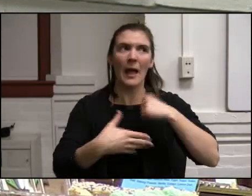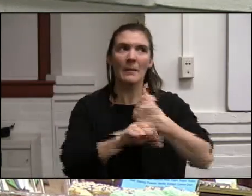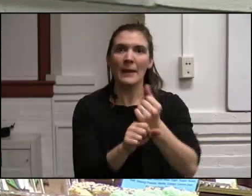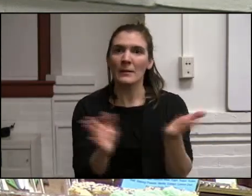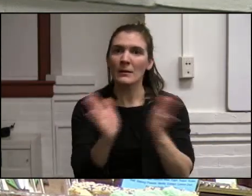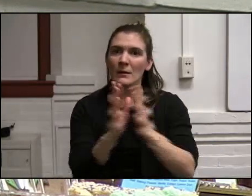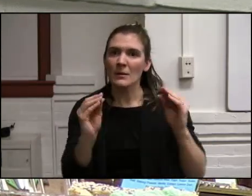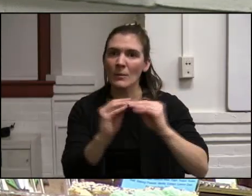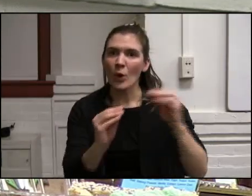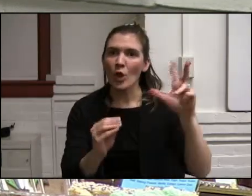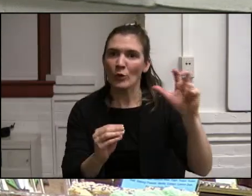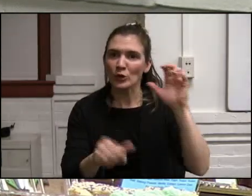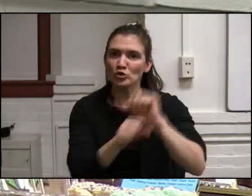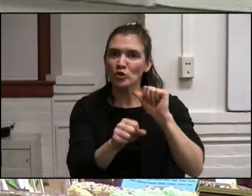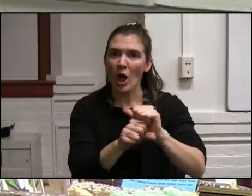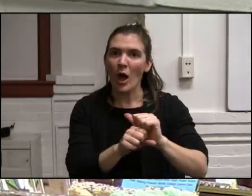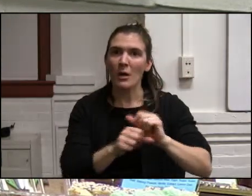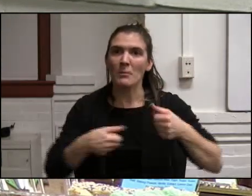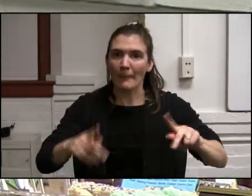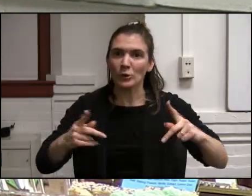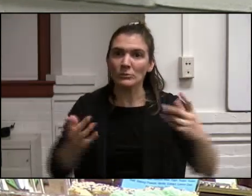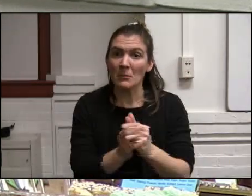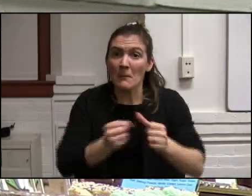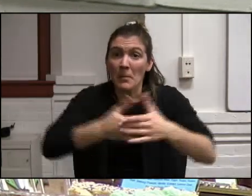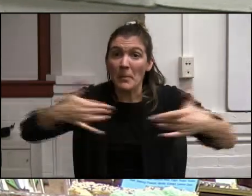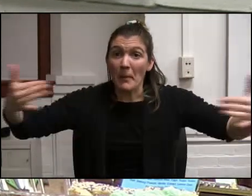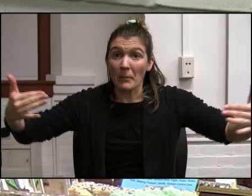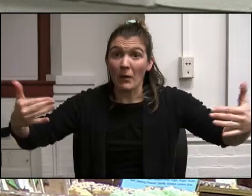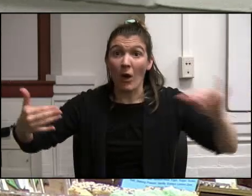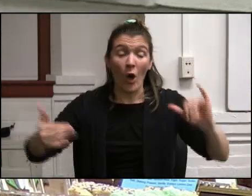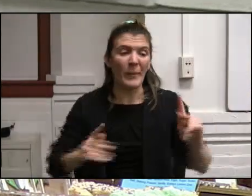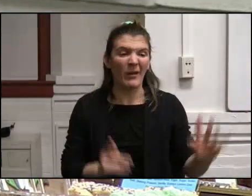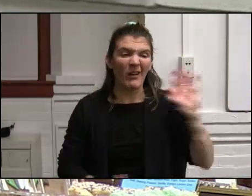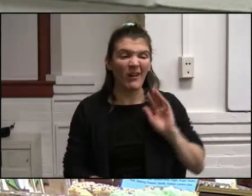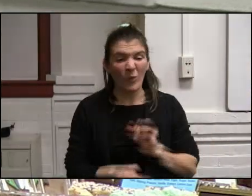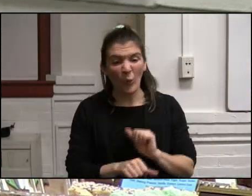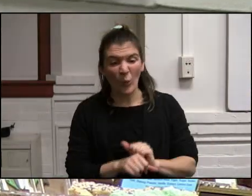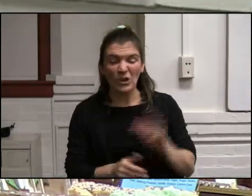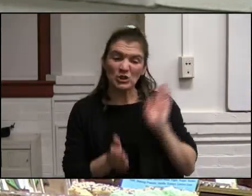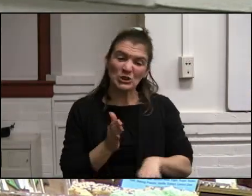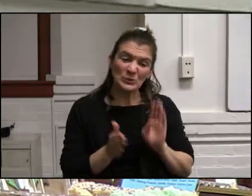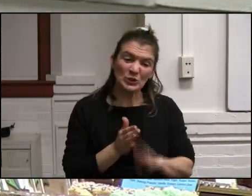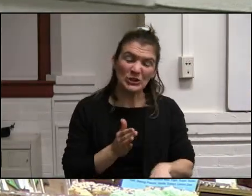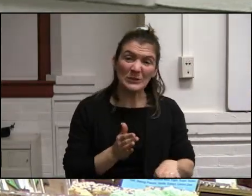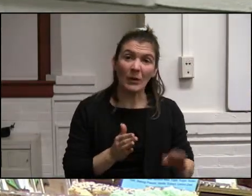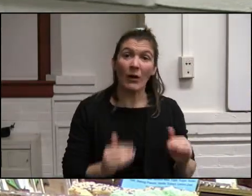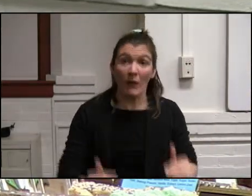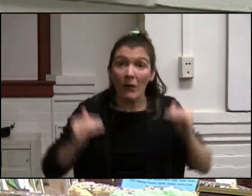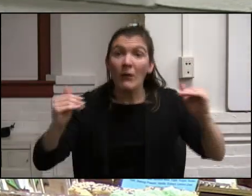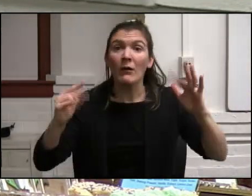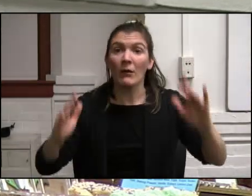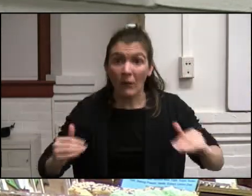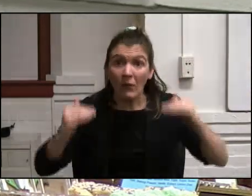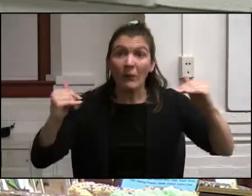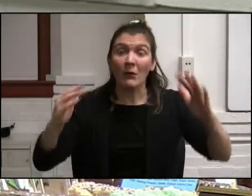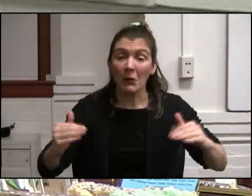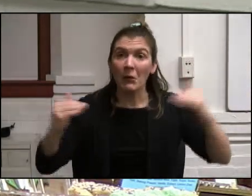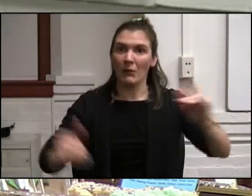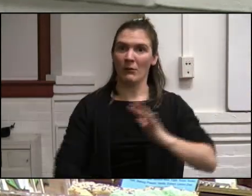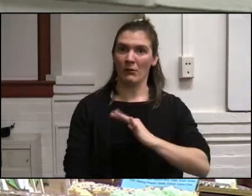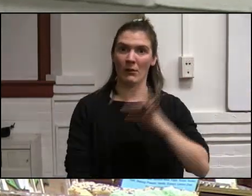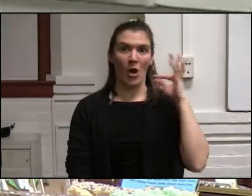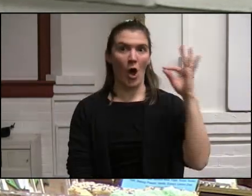and many of them went to people that were making $5 an hour in an auto parts store or somewhere like that, and were able to